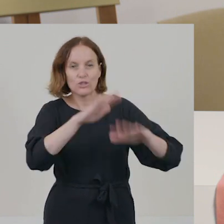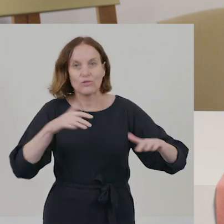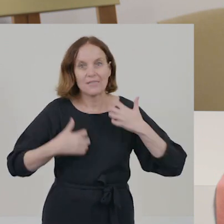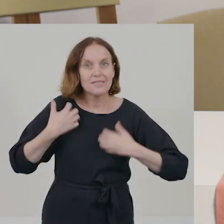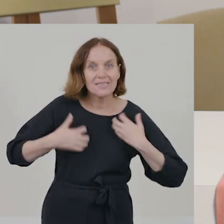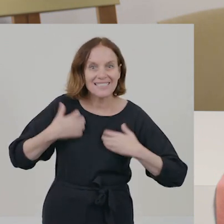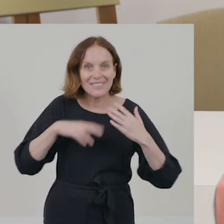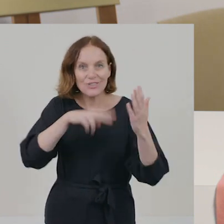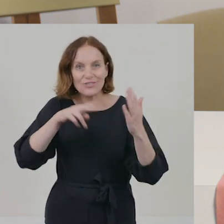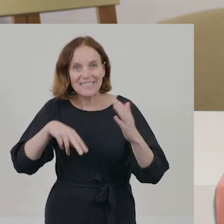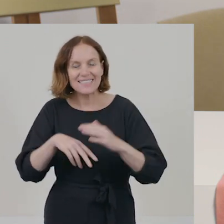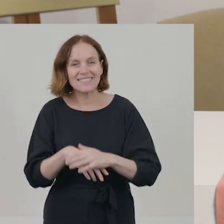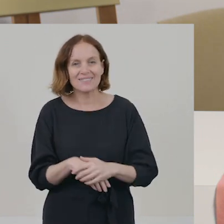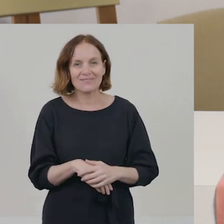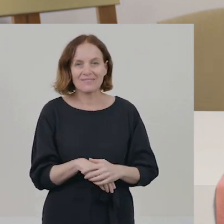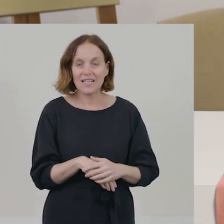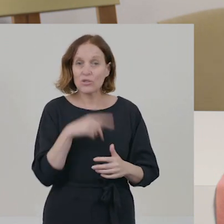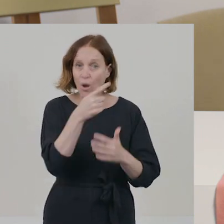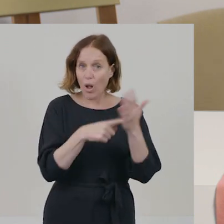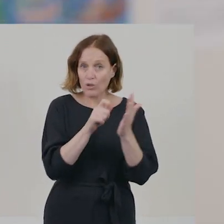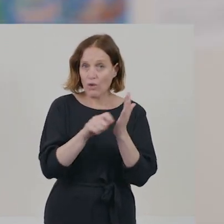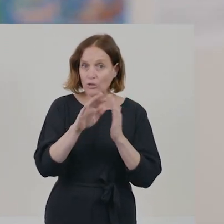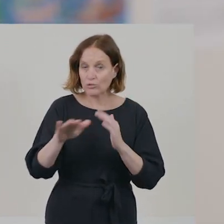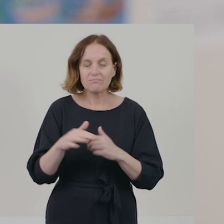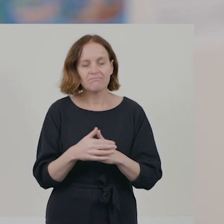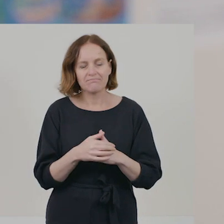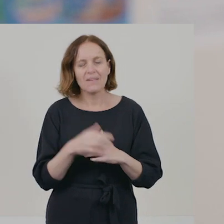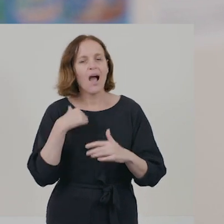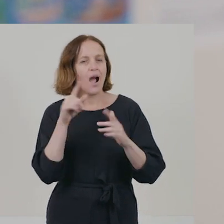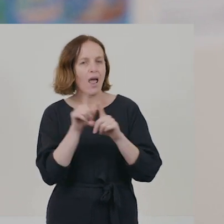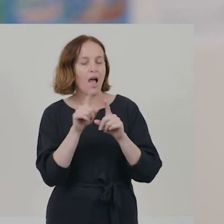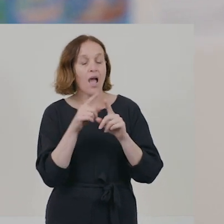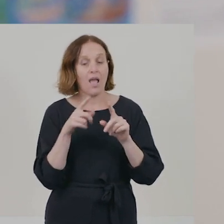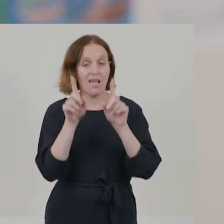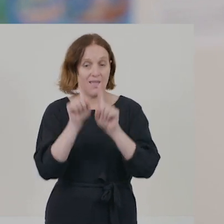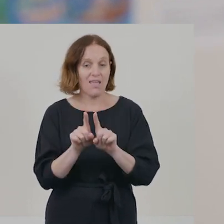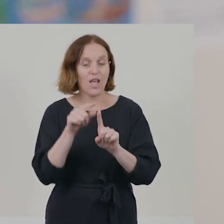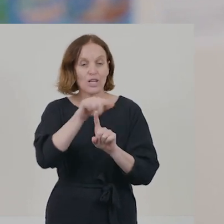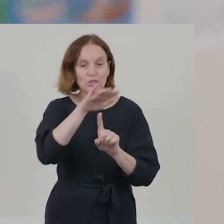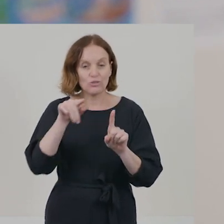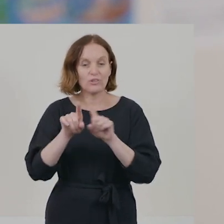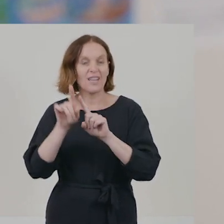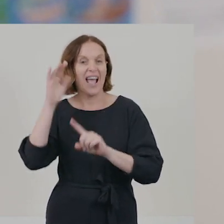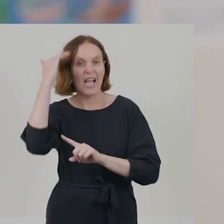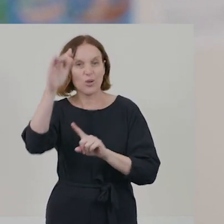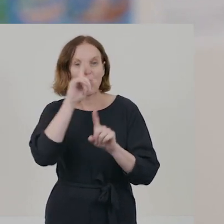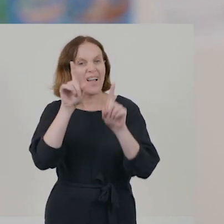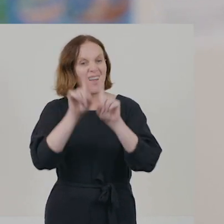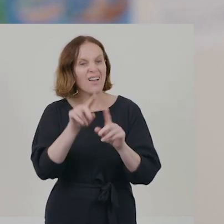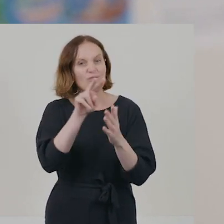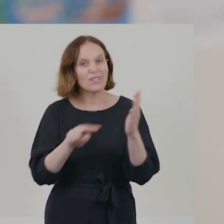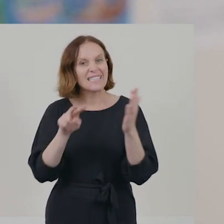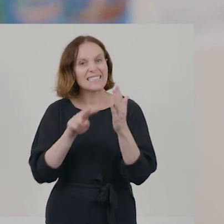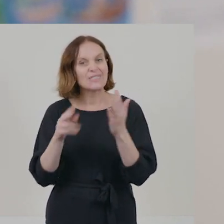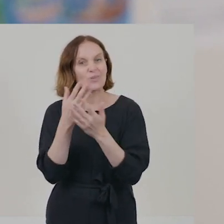high. Do you only write for children? I like to write stories that both children and adults can relate to. Many of my